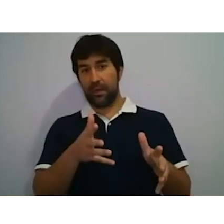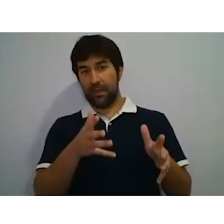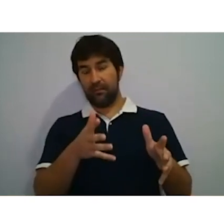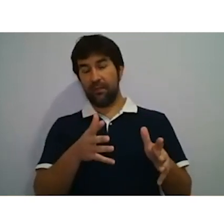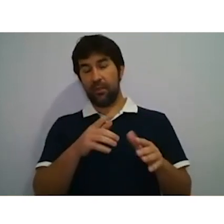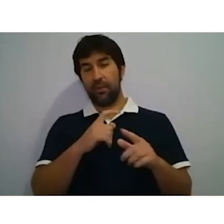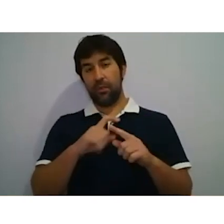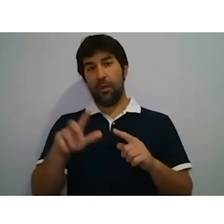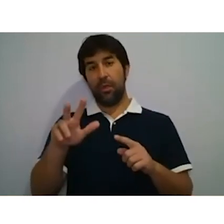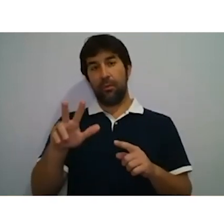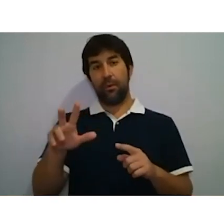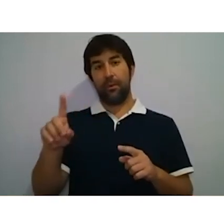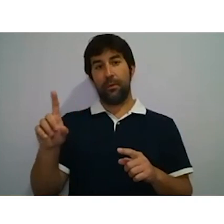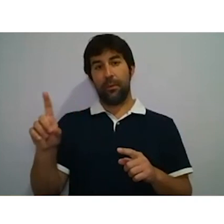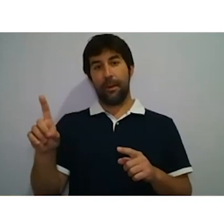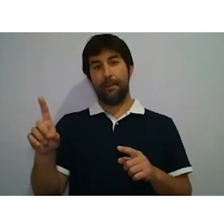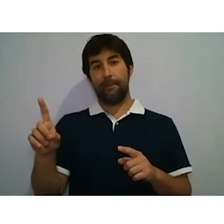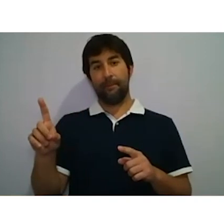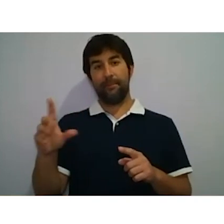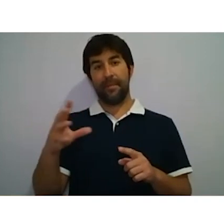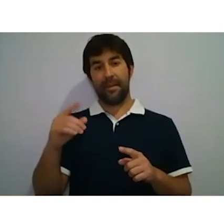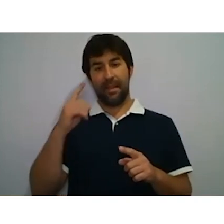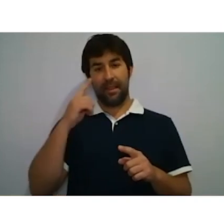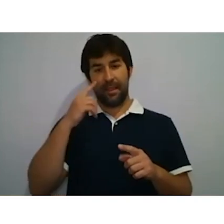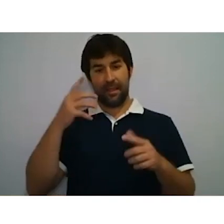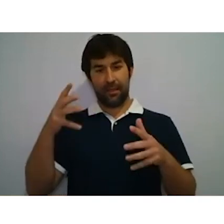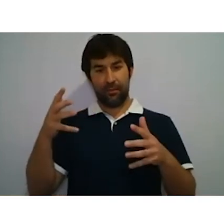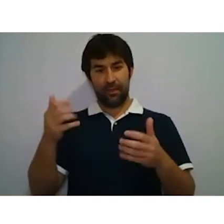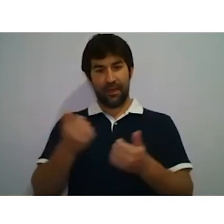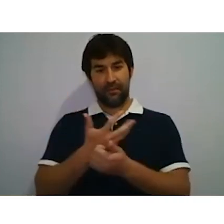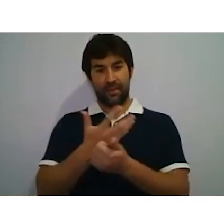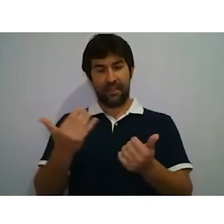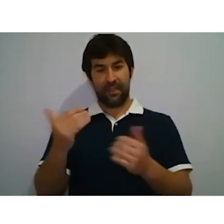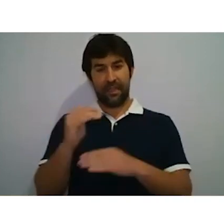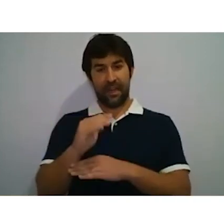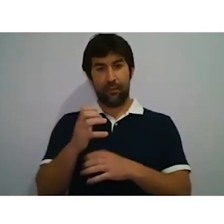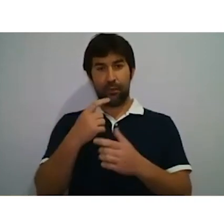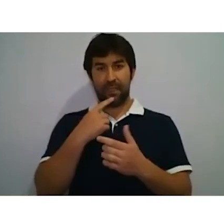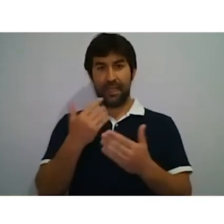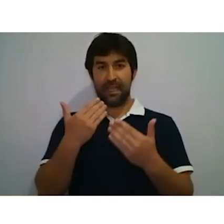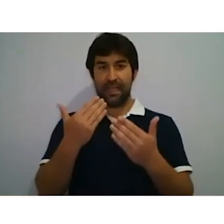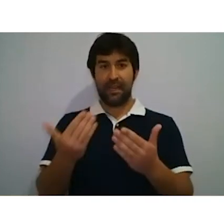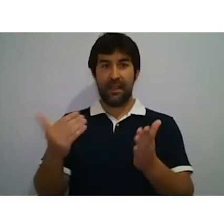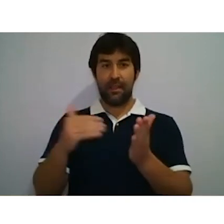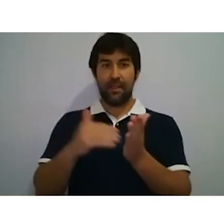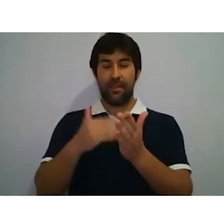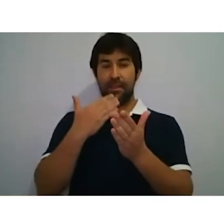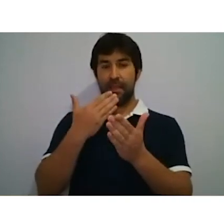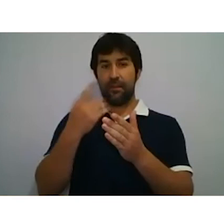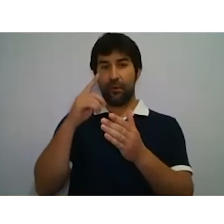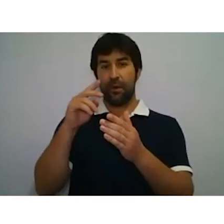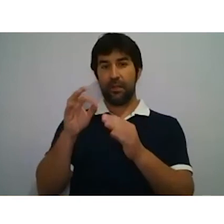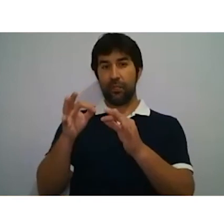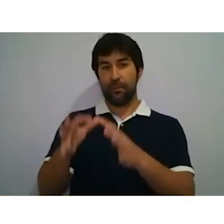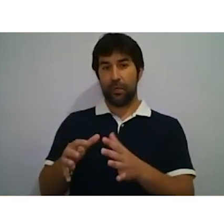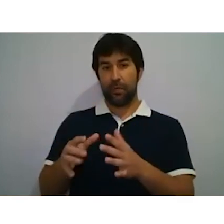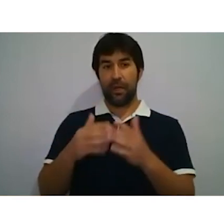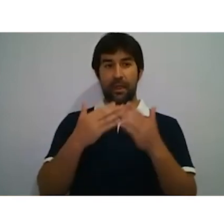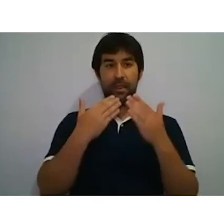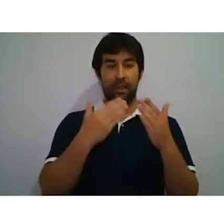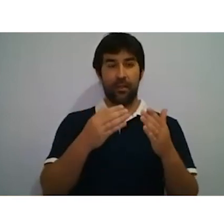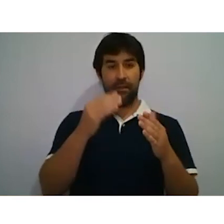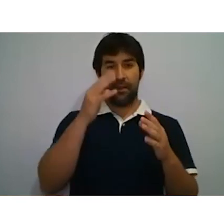want to create some space for it. Sam wrote, with so much police violence being perpetrated in city streets across the US, what can DOMI do to make